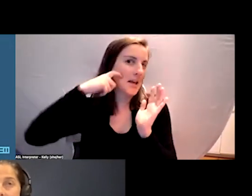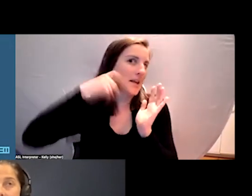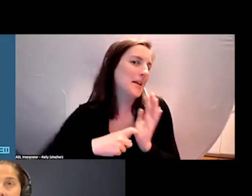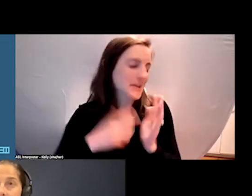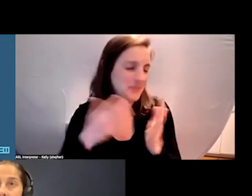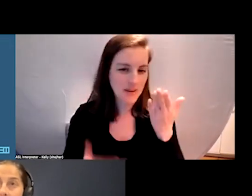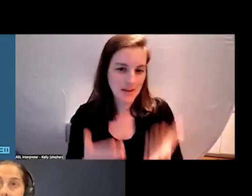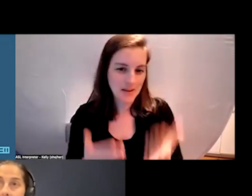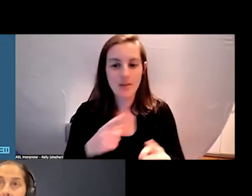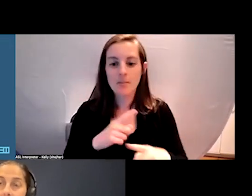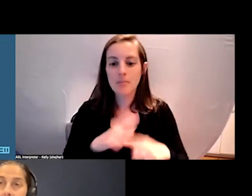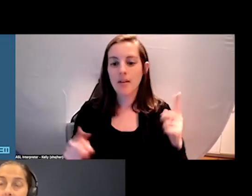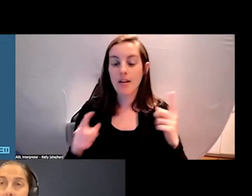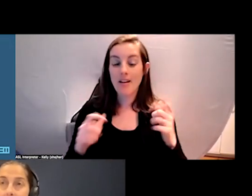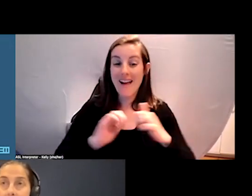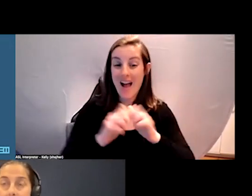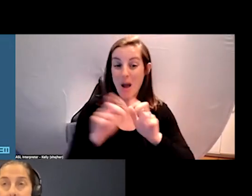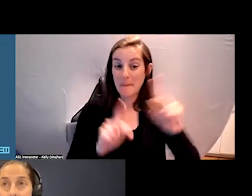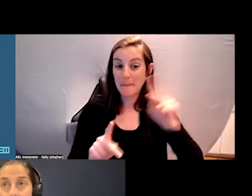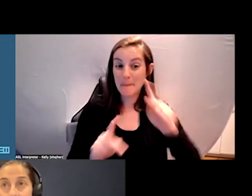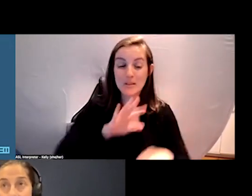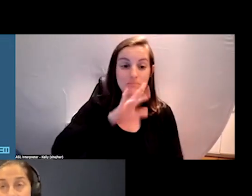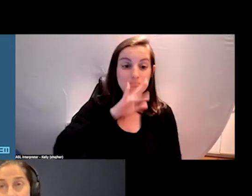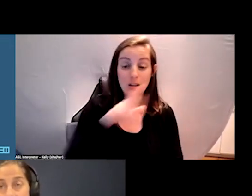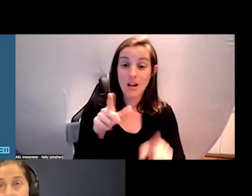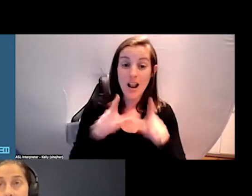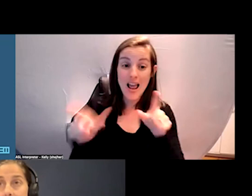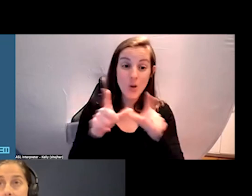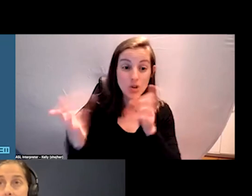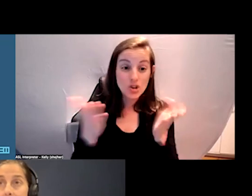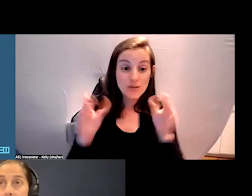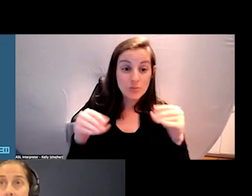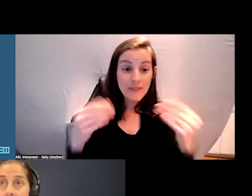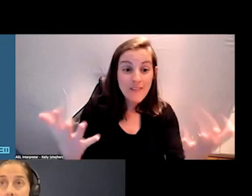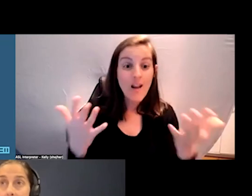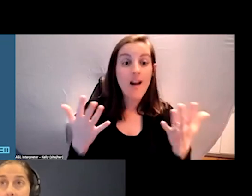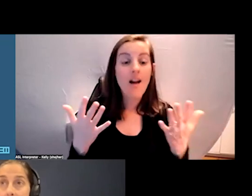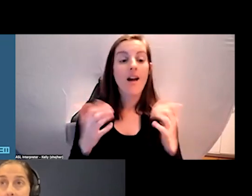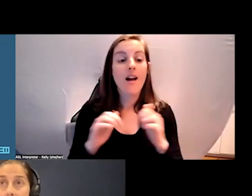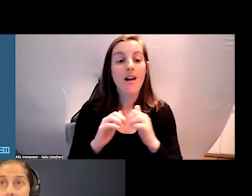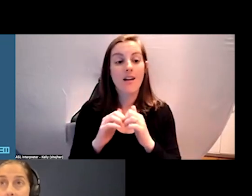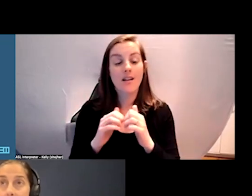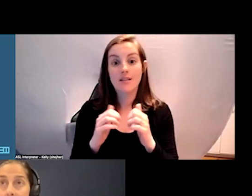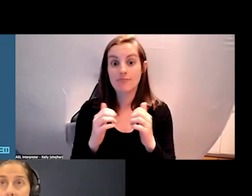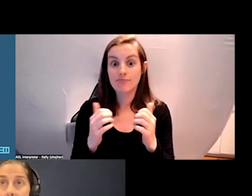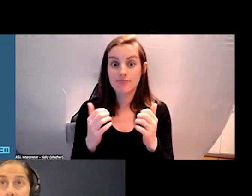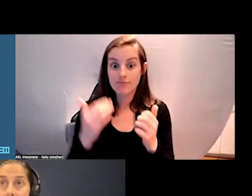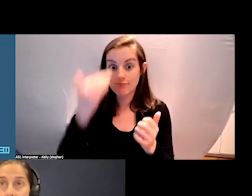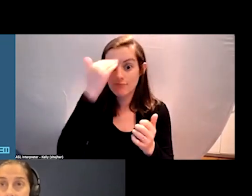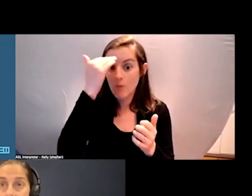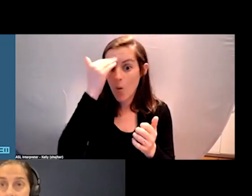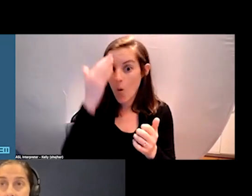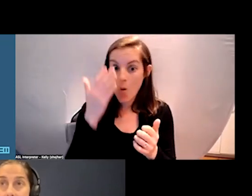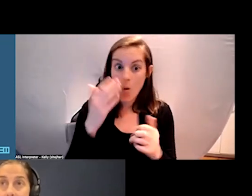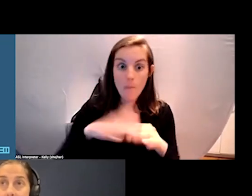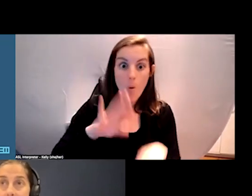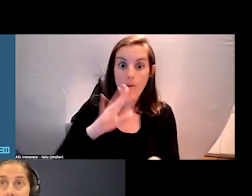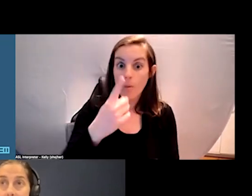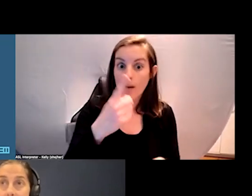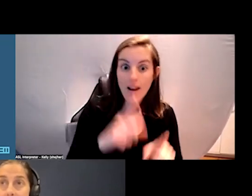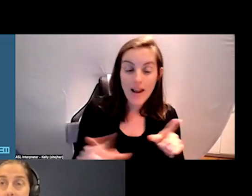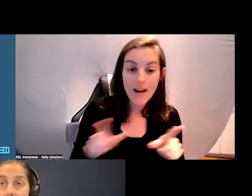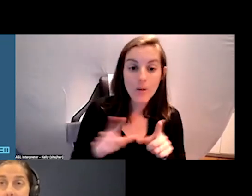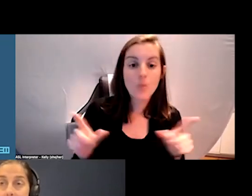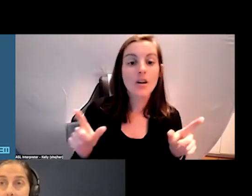or access to different language services to people who are multilingual or at least bilingual, especially at the